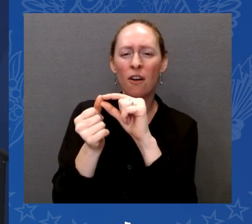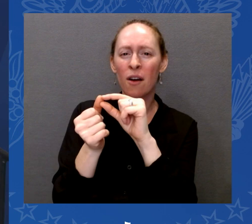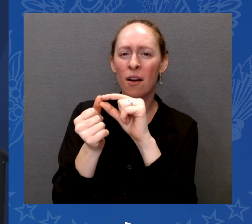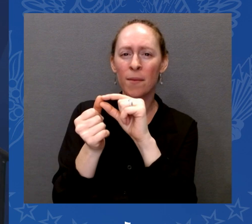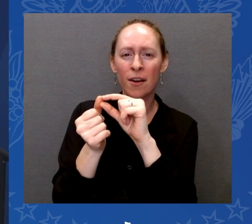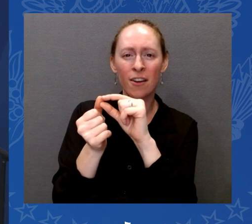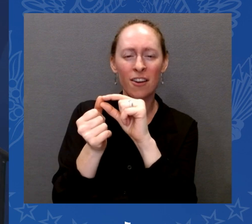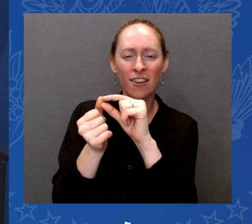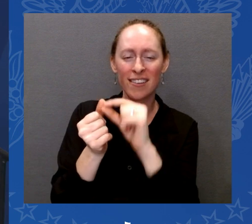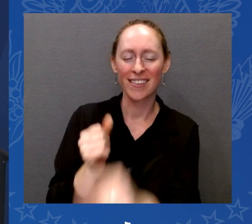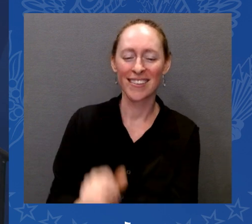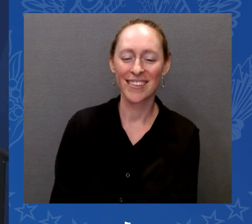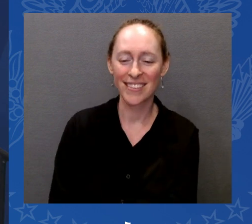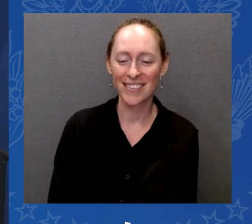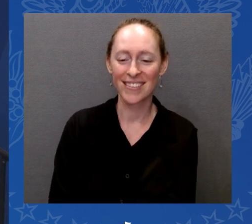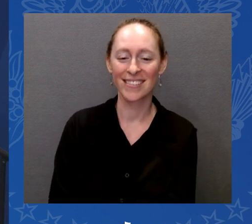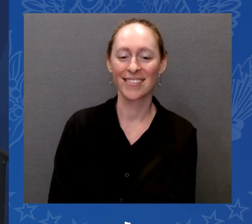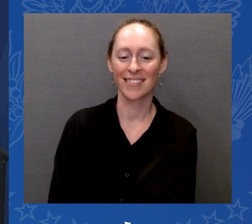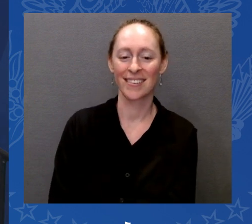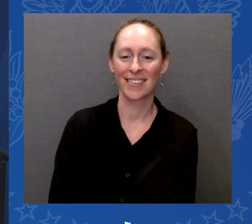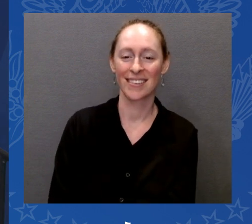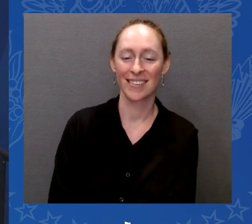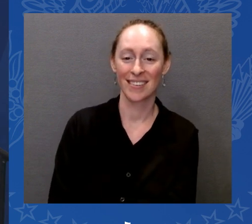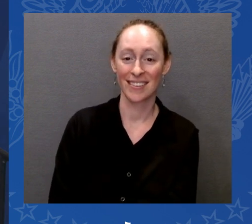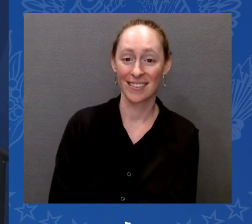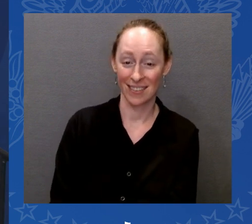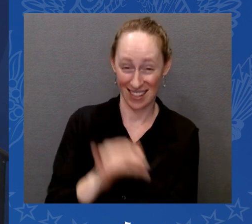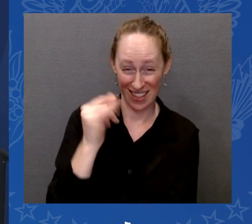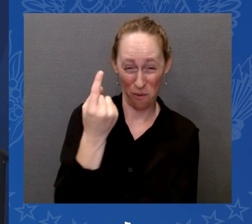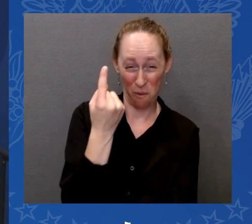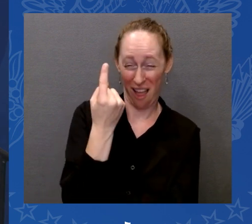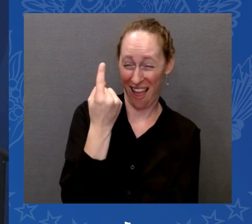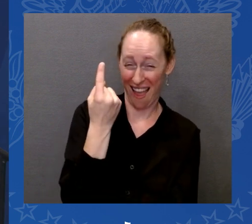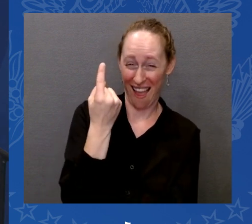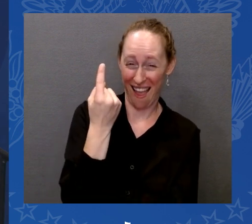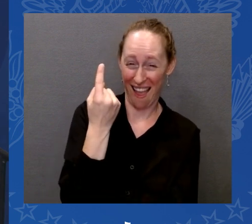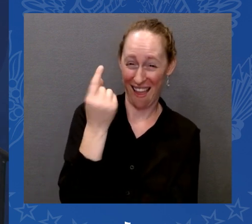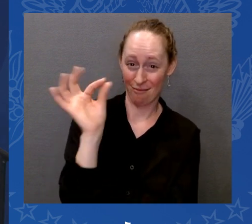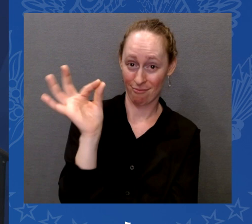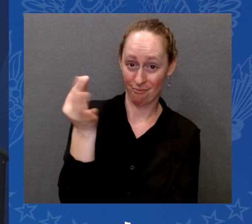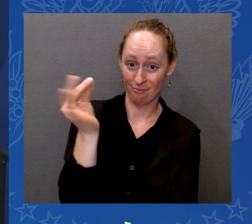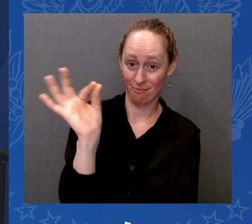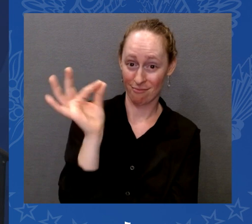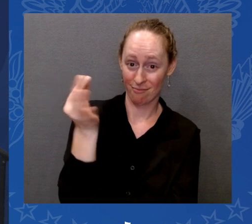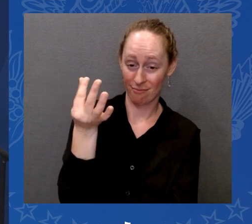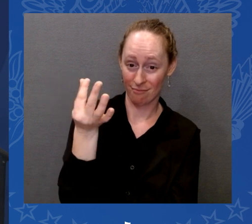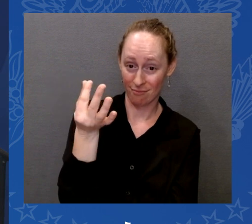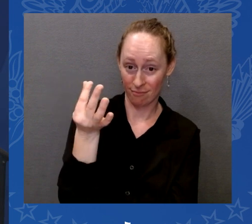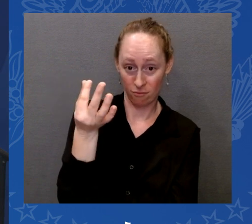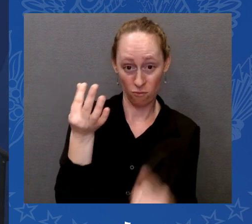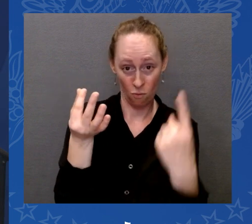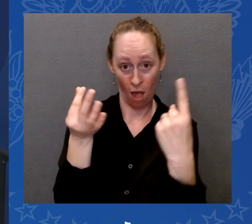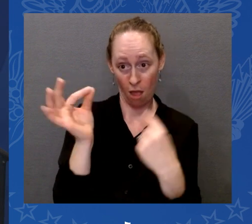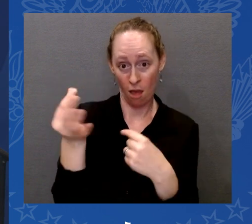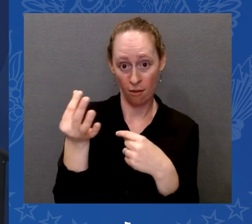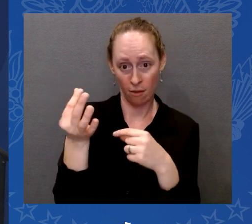one of them will contain billions of bits of information. Isn't that